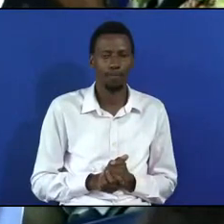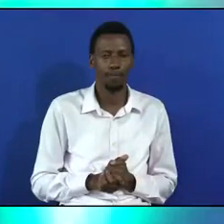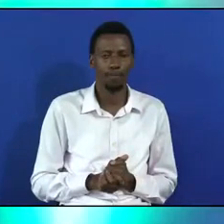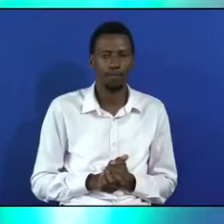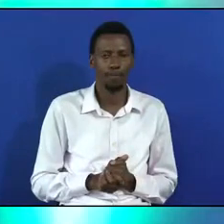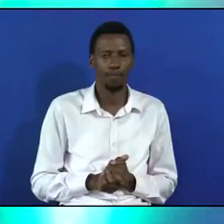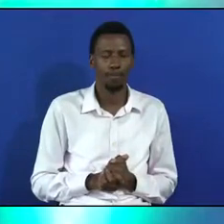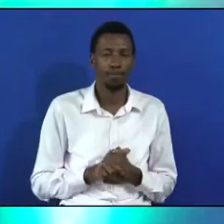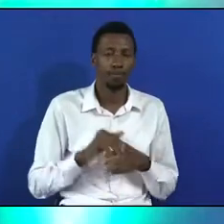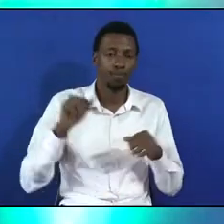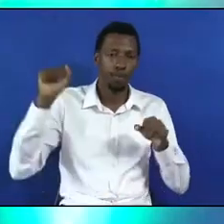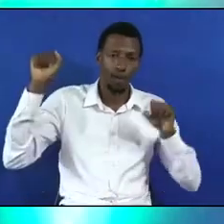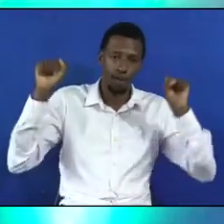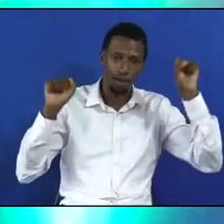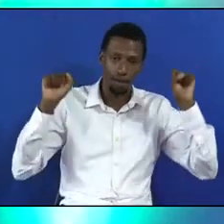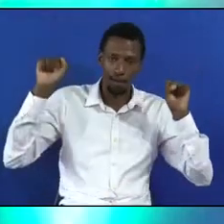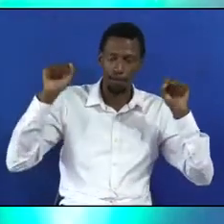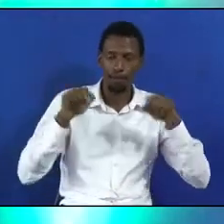Cain